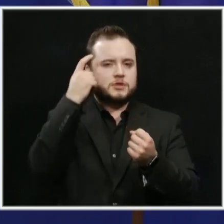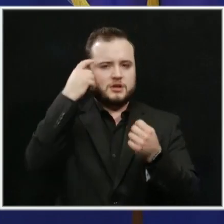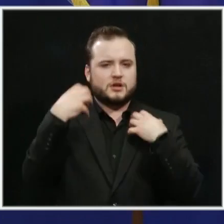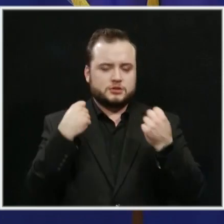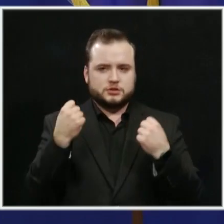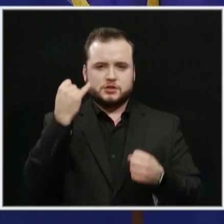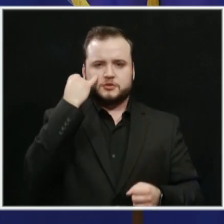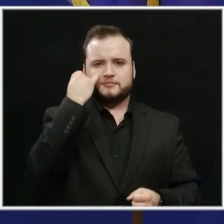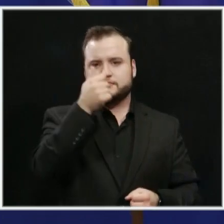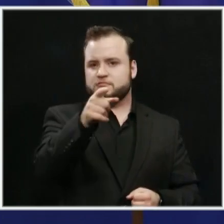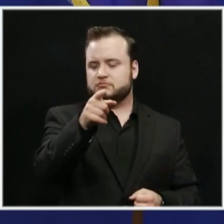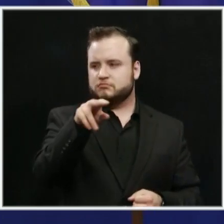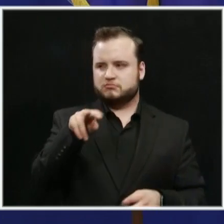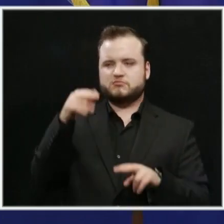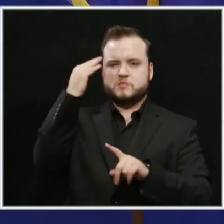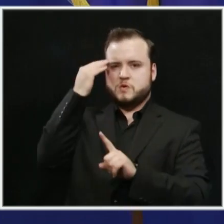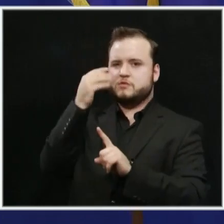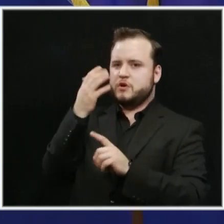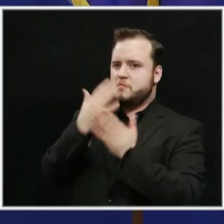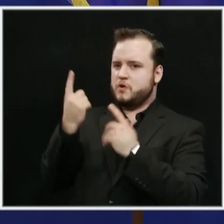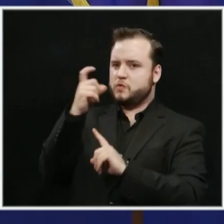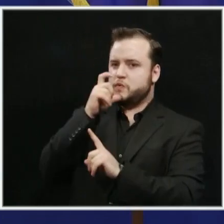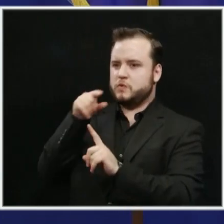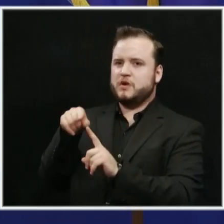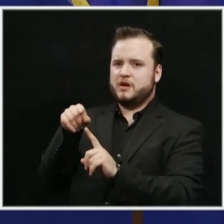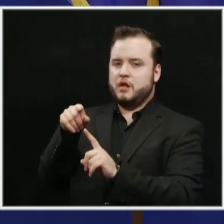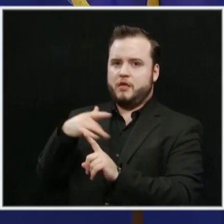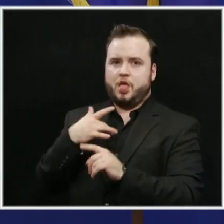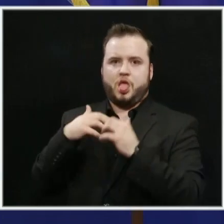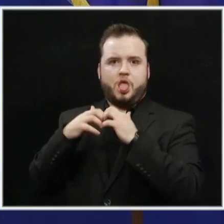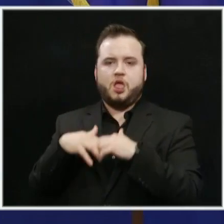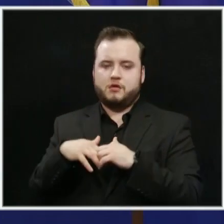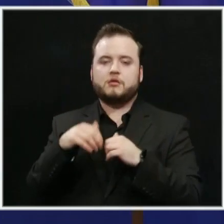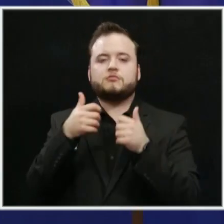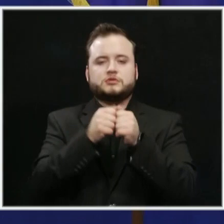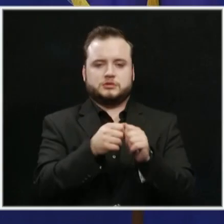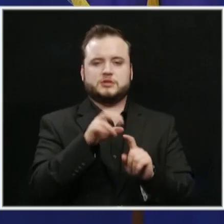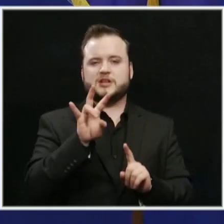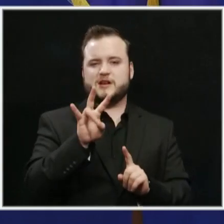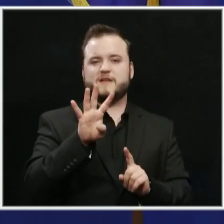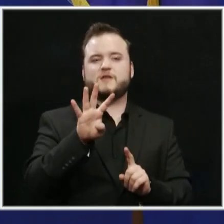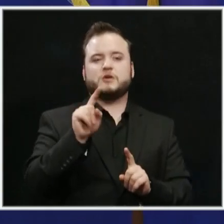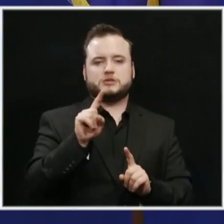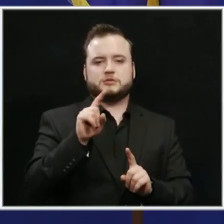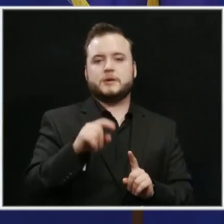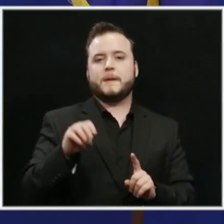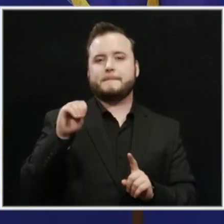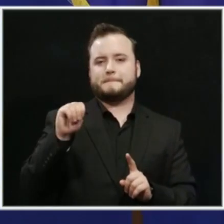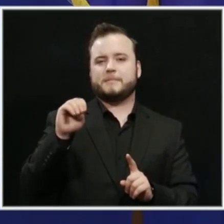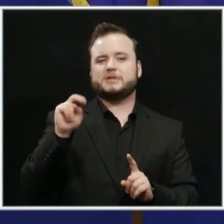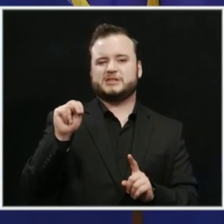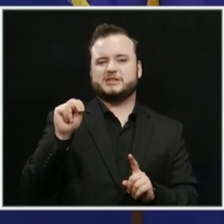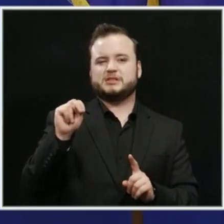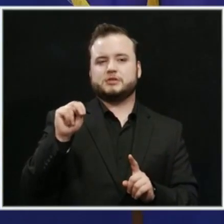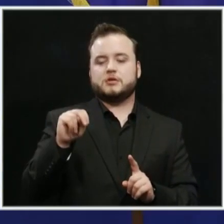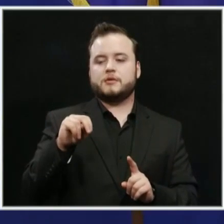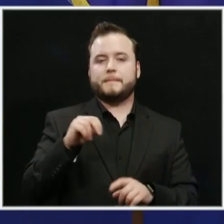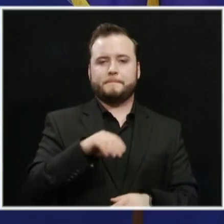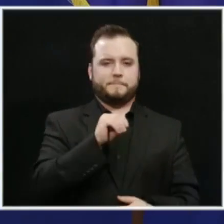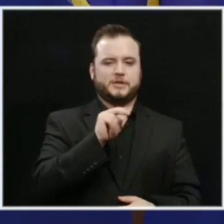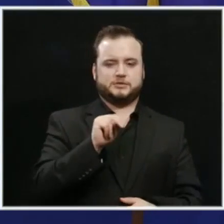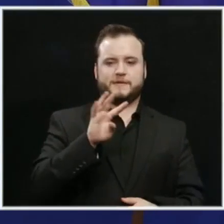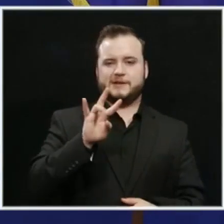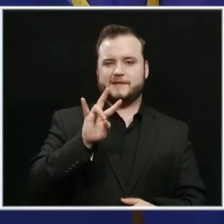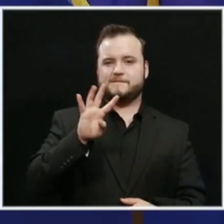to 741-741 at any time, and someone will be in touch to you, or call **